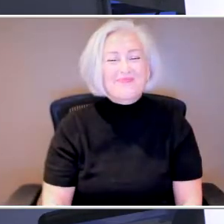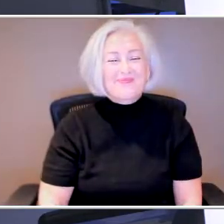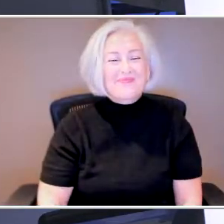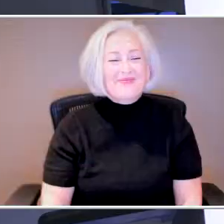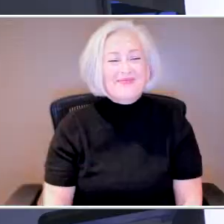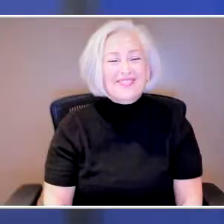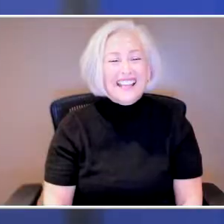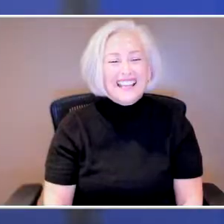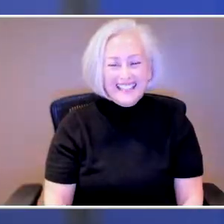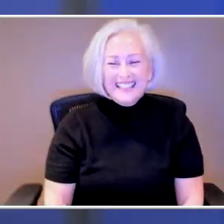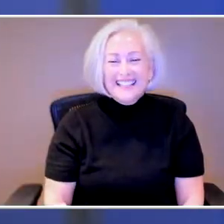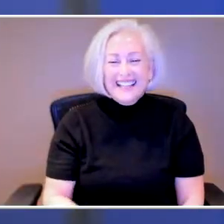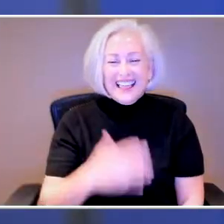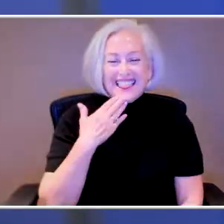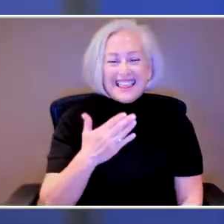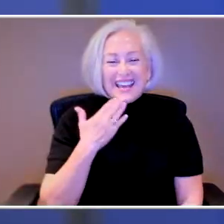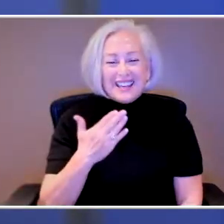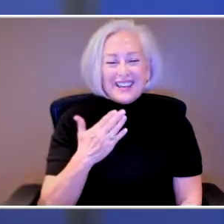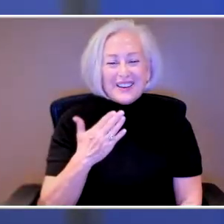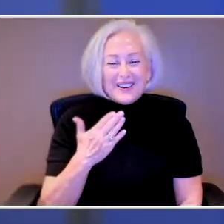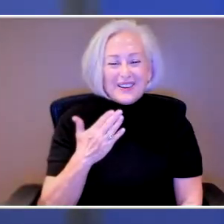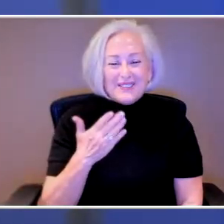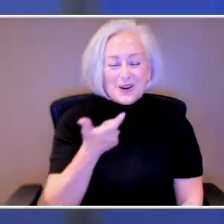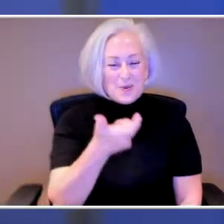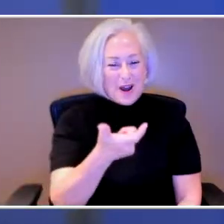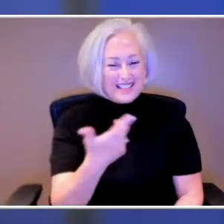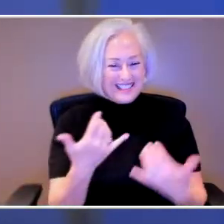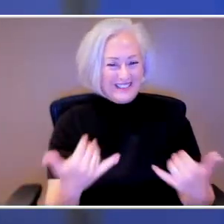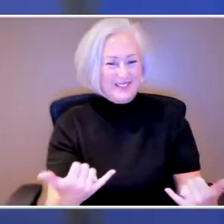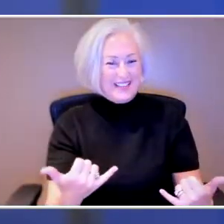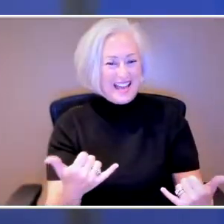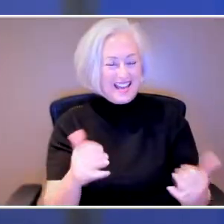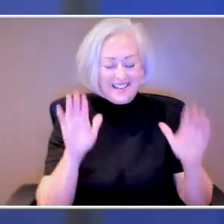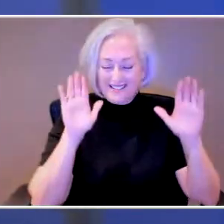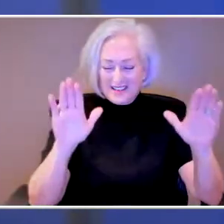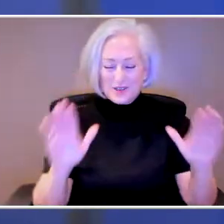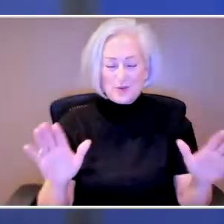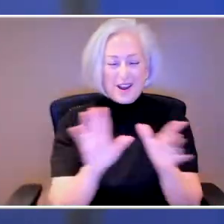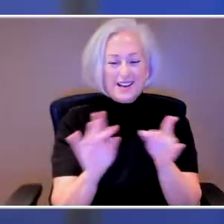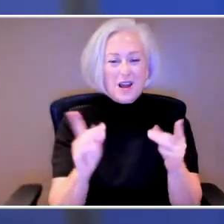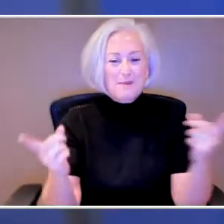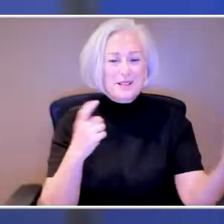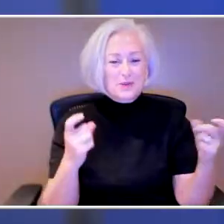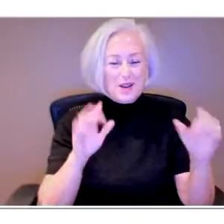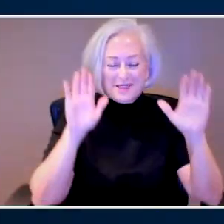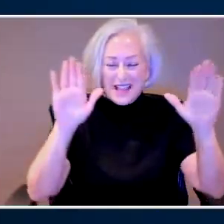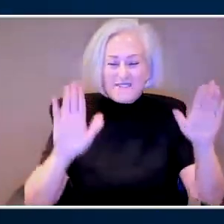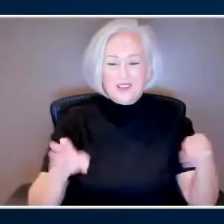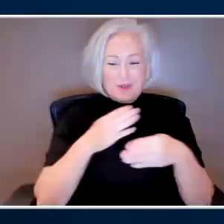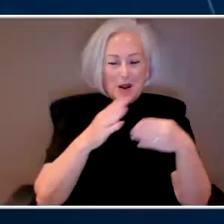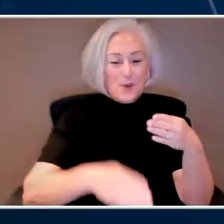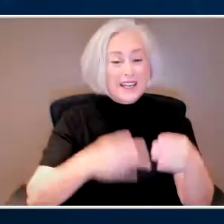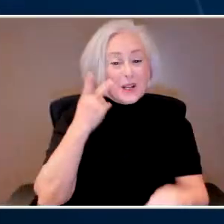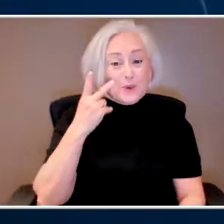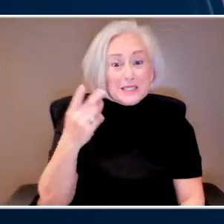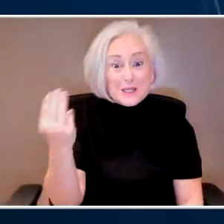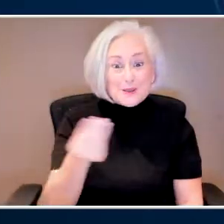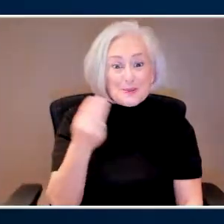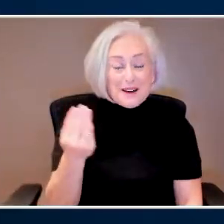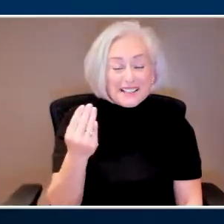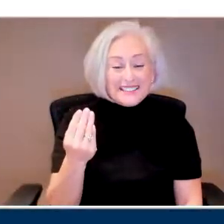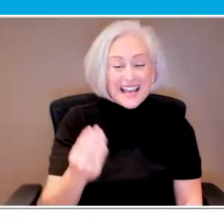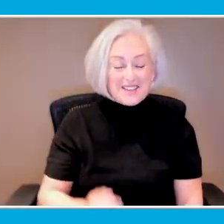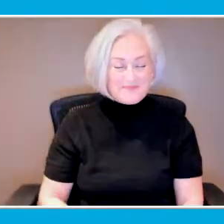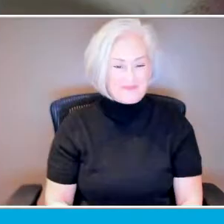thank you. Thank you all. Thanks to all of our viewers and your great questions and comments this morning. Have a great weekend, and we'll see you back here on Monday. Coming up Monday on the Morning